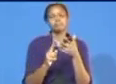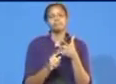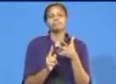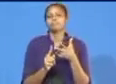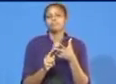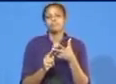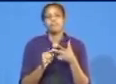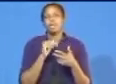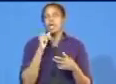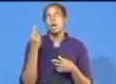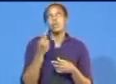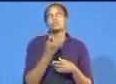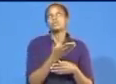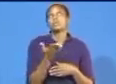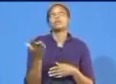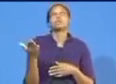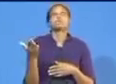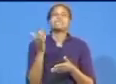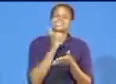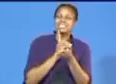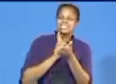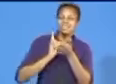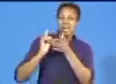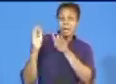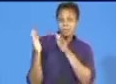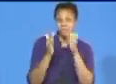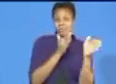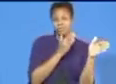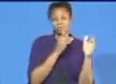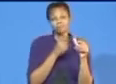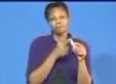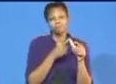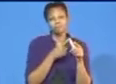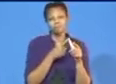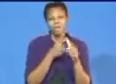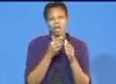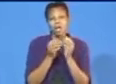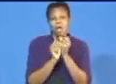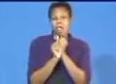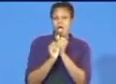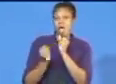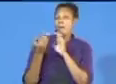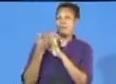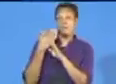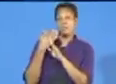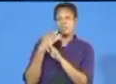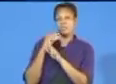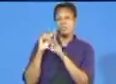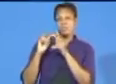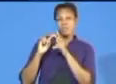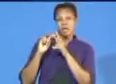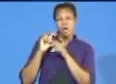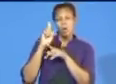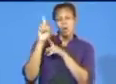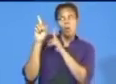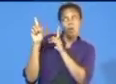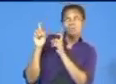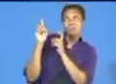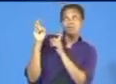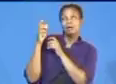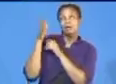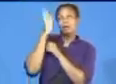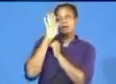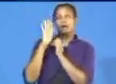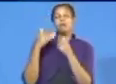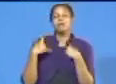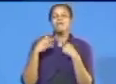Not only is there divine provision, long before you have a question, God reserve an